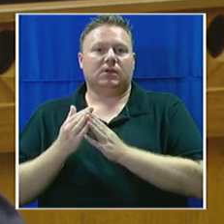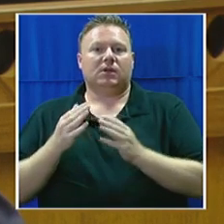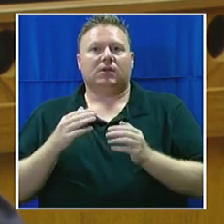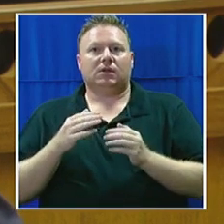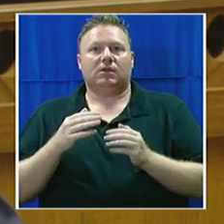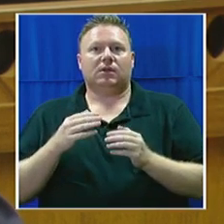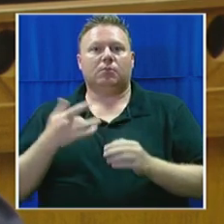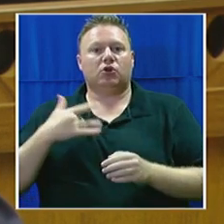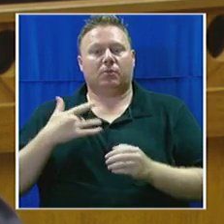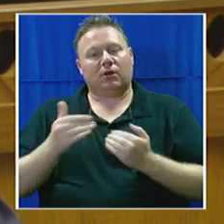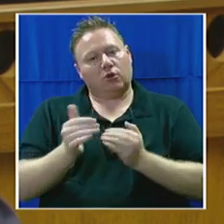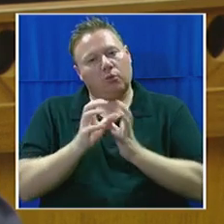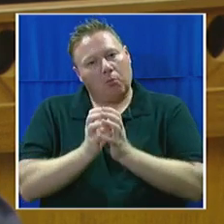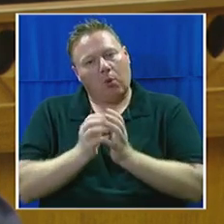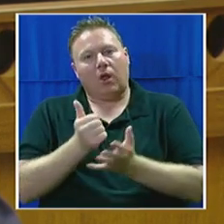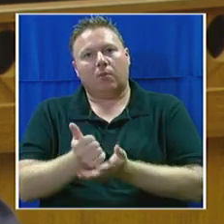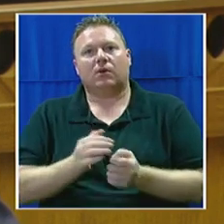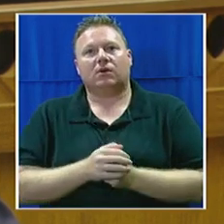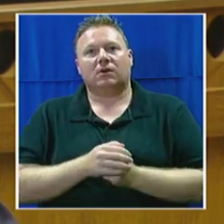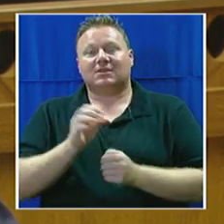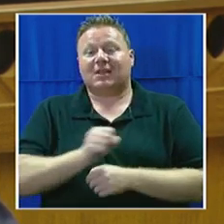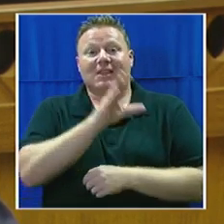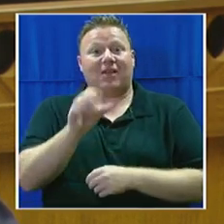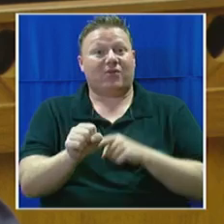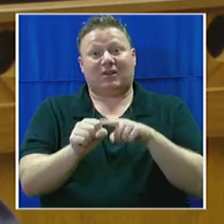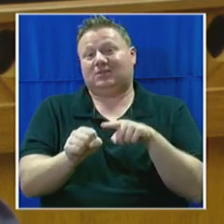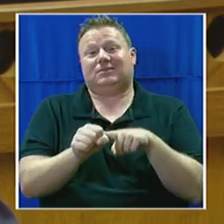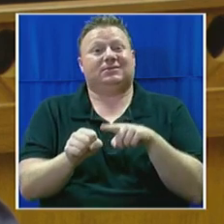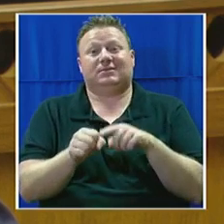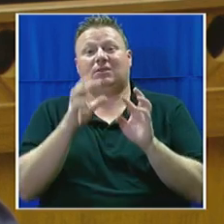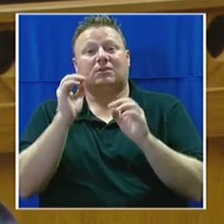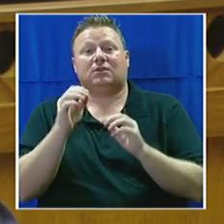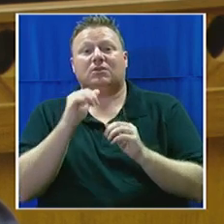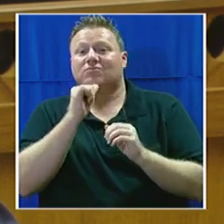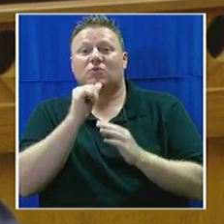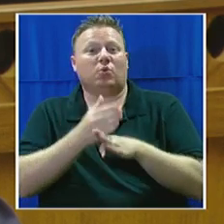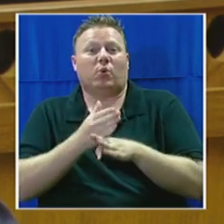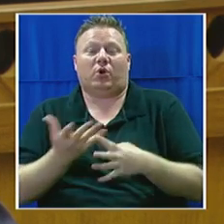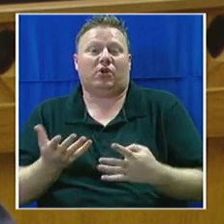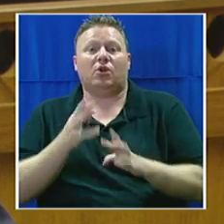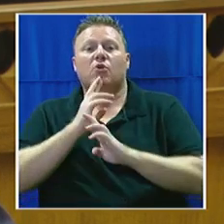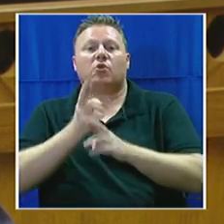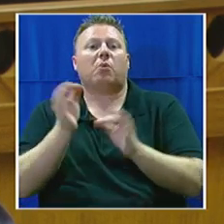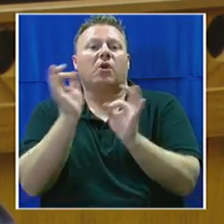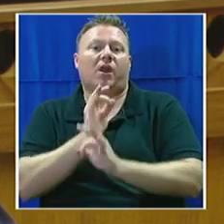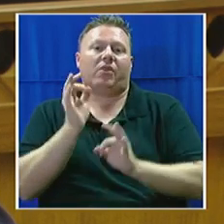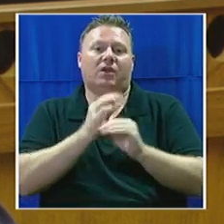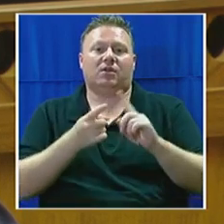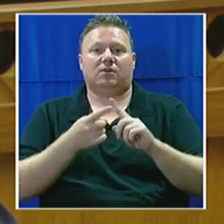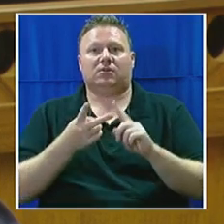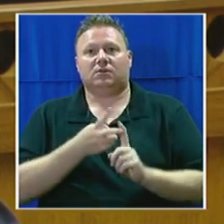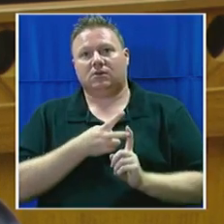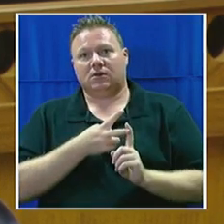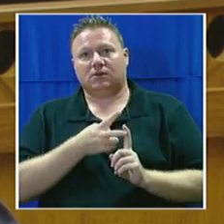South Africa, we lack in all ingredients. There are no to little responsiveness from any municipality, and when we look at the Auditor General's